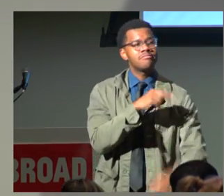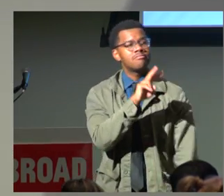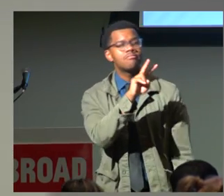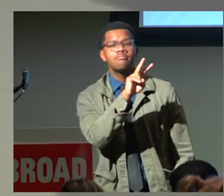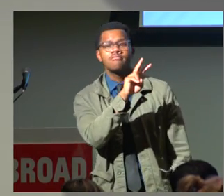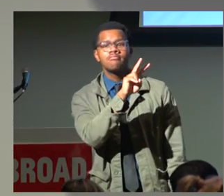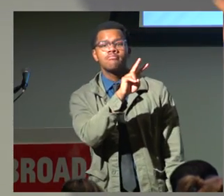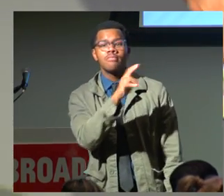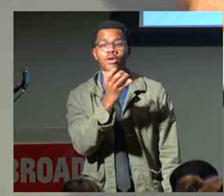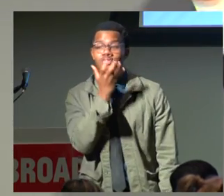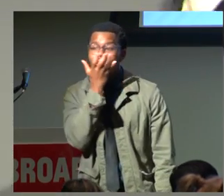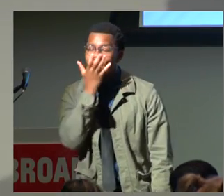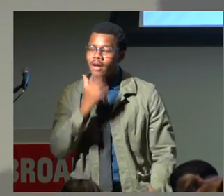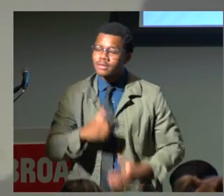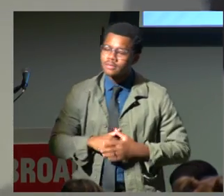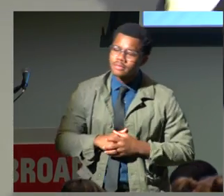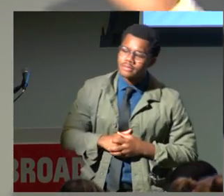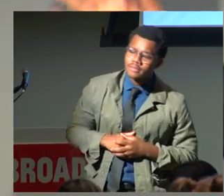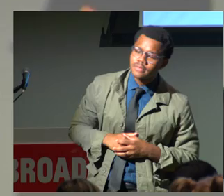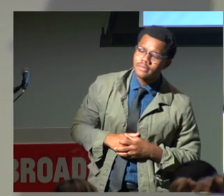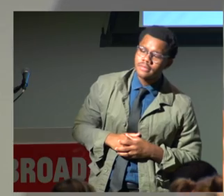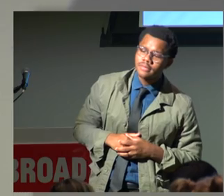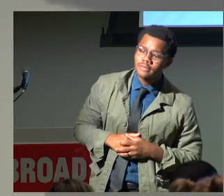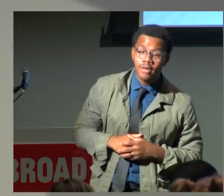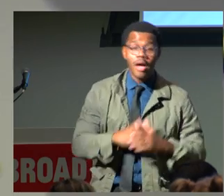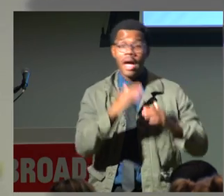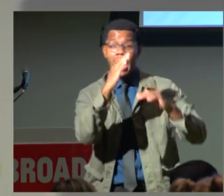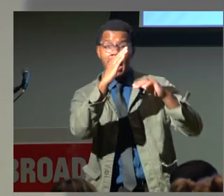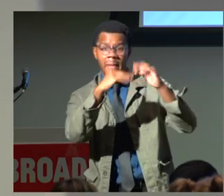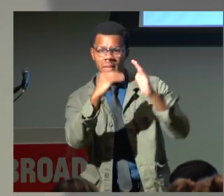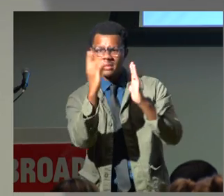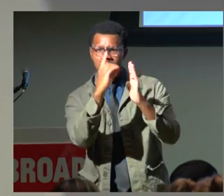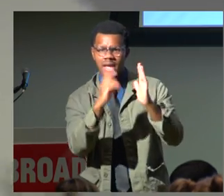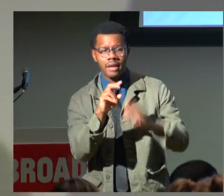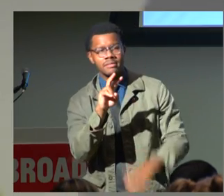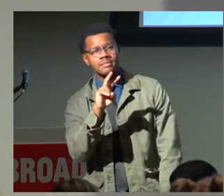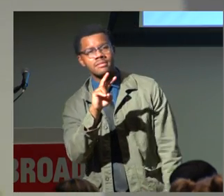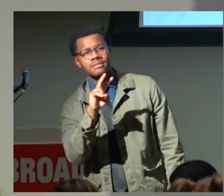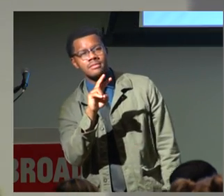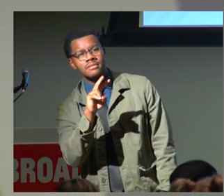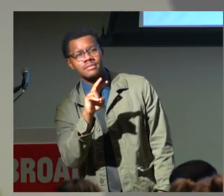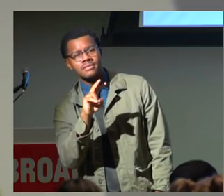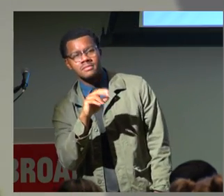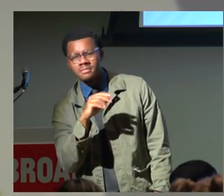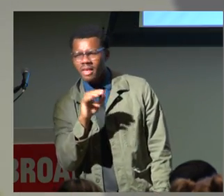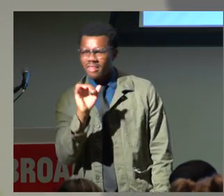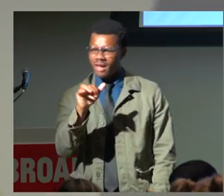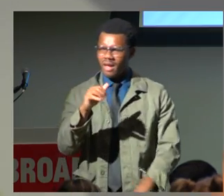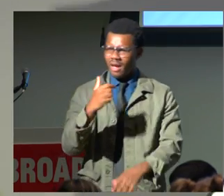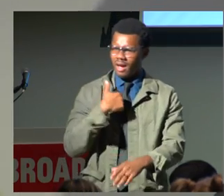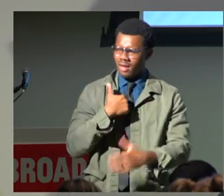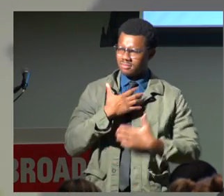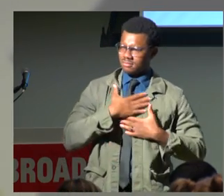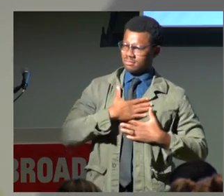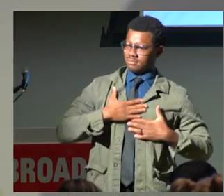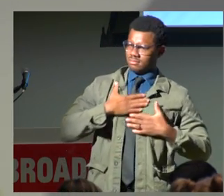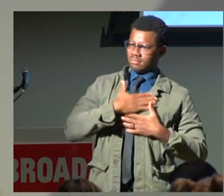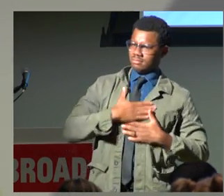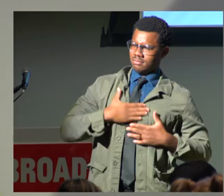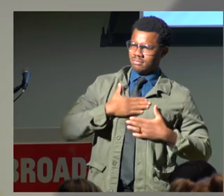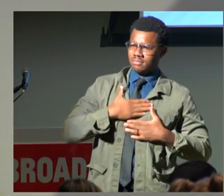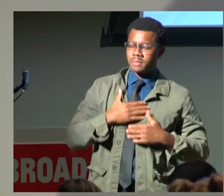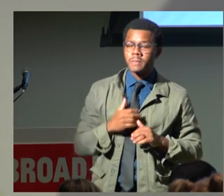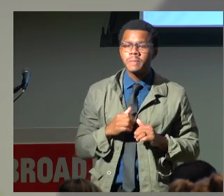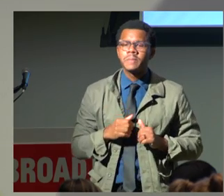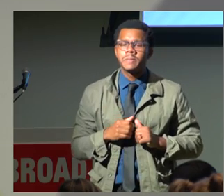grass, or I look at the architecture on the buildings, and I like taking that time out because I am really... And I want to make this